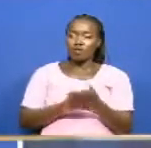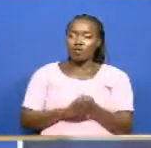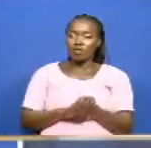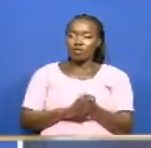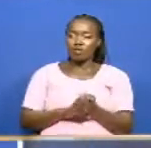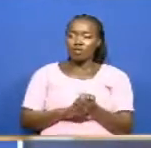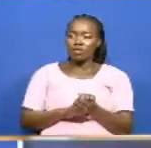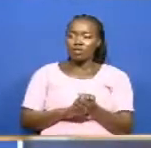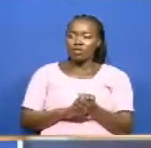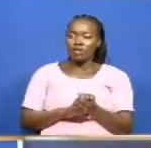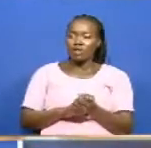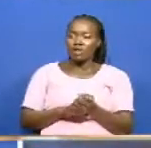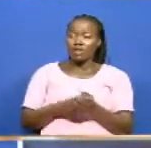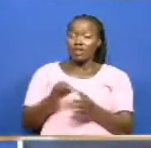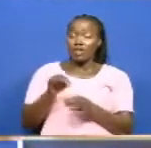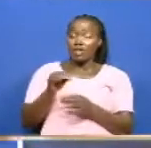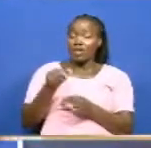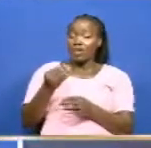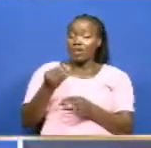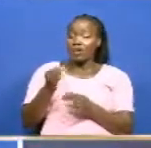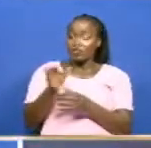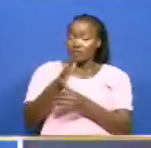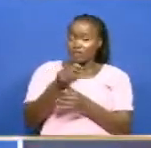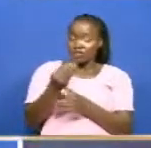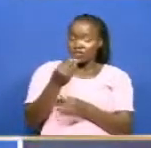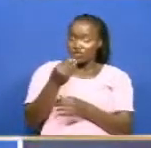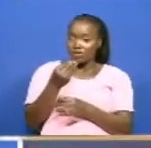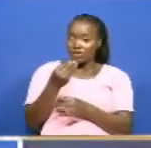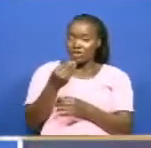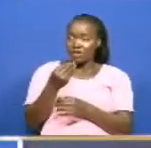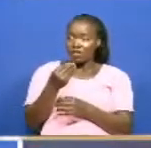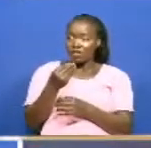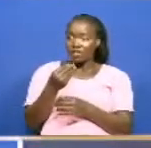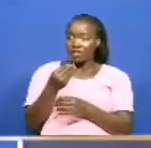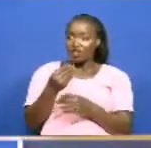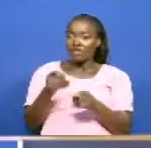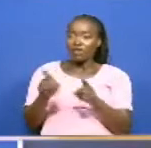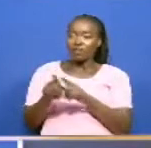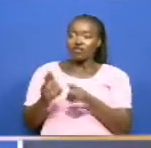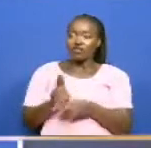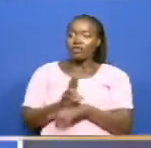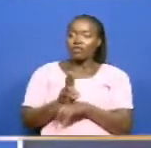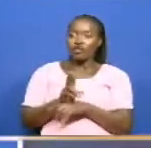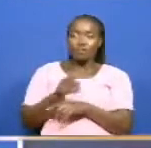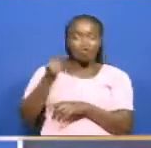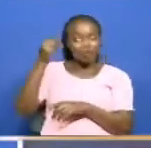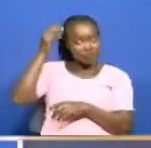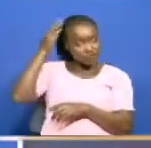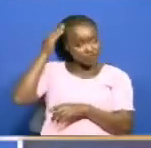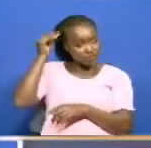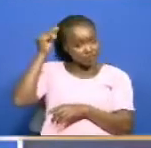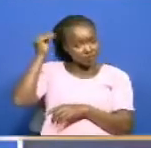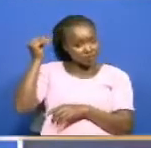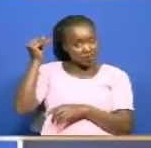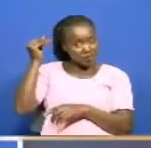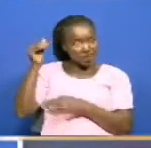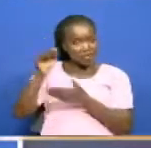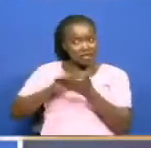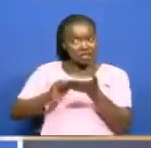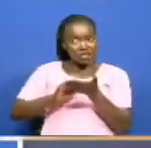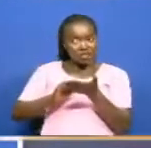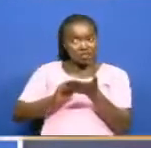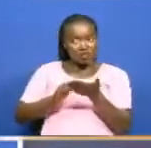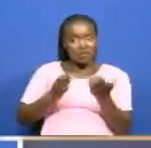know, making fish pellets, you can also use seaweed to make a shampoo or even shower